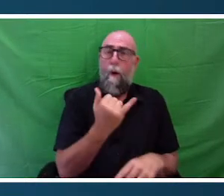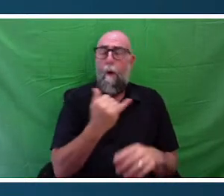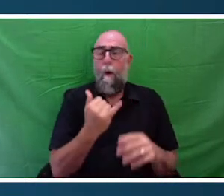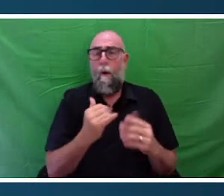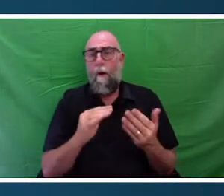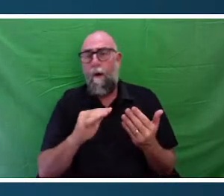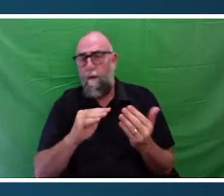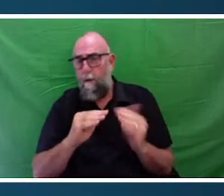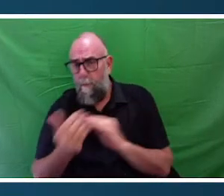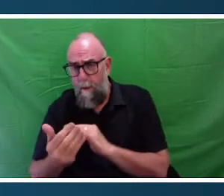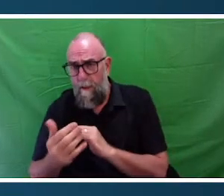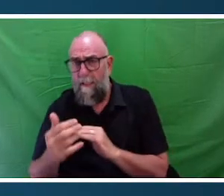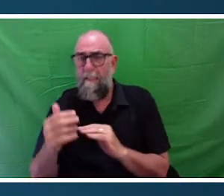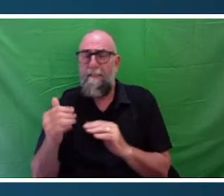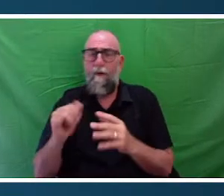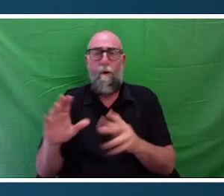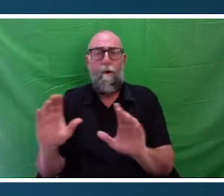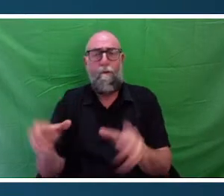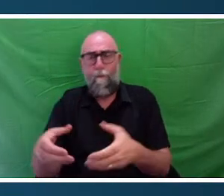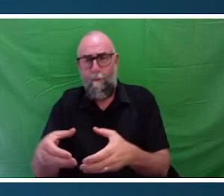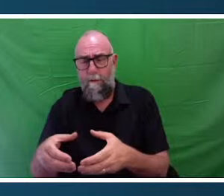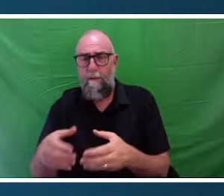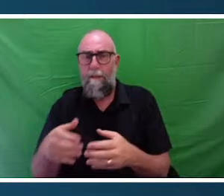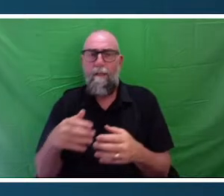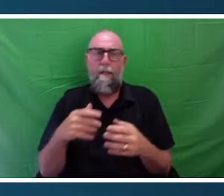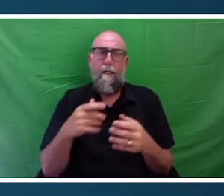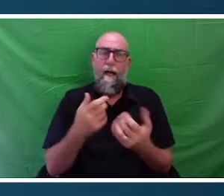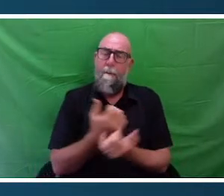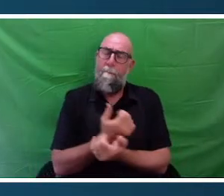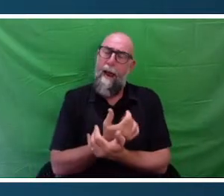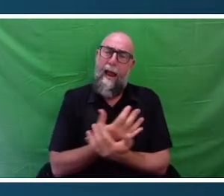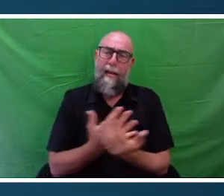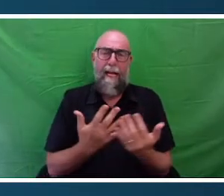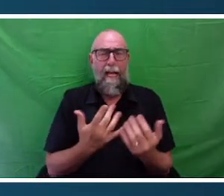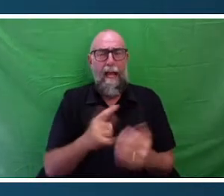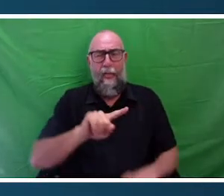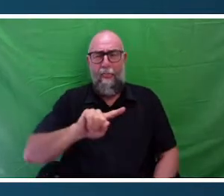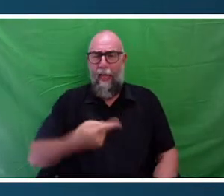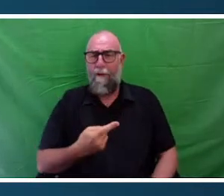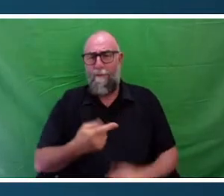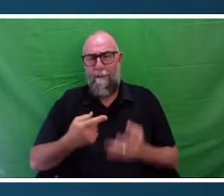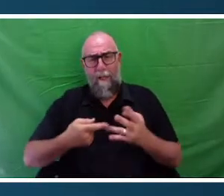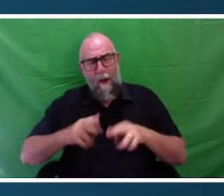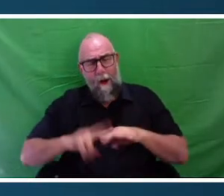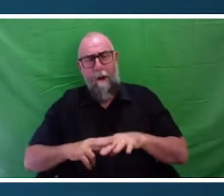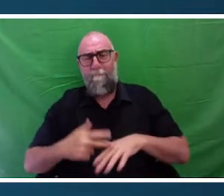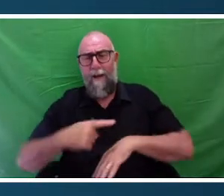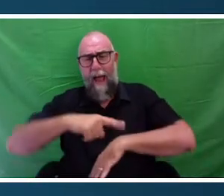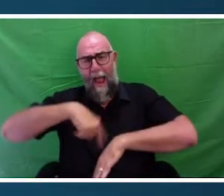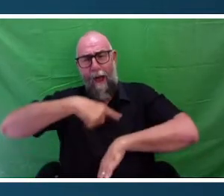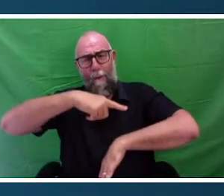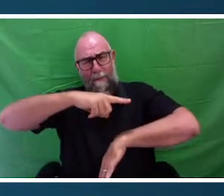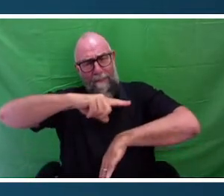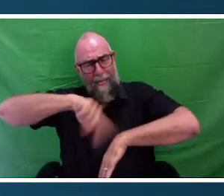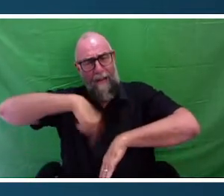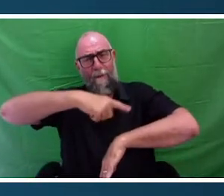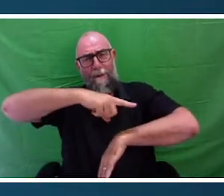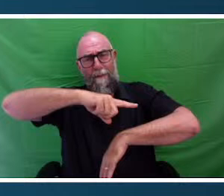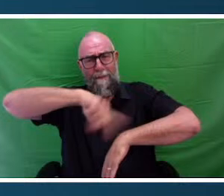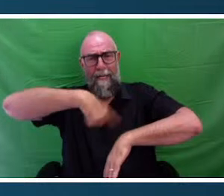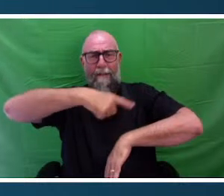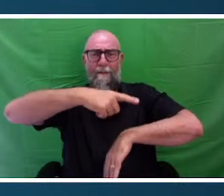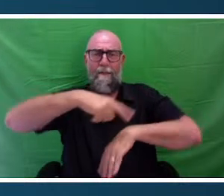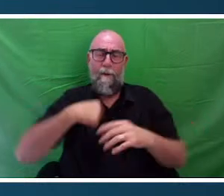study possible. That includes thousands of our household and worker respondents, our survey field teams,